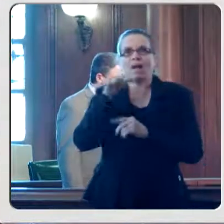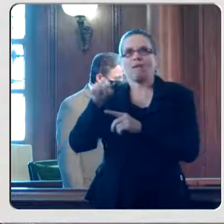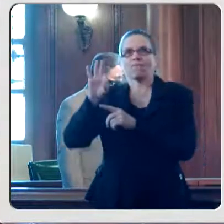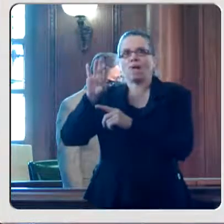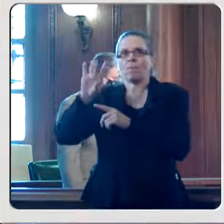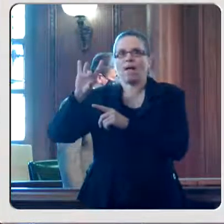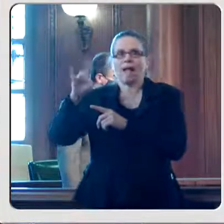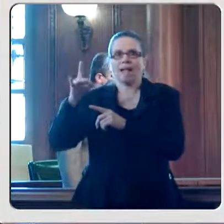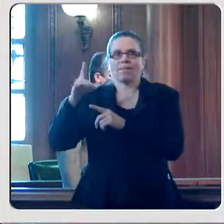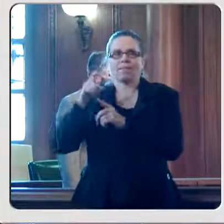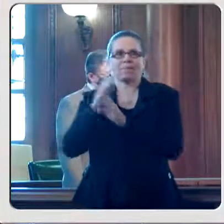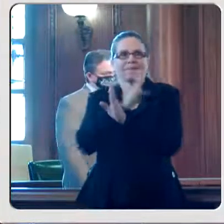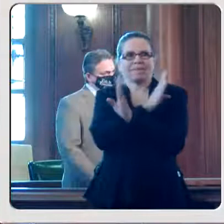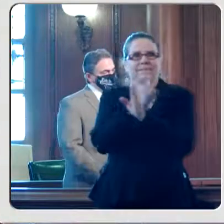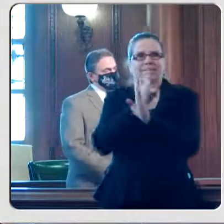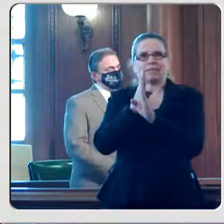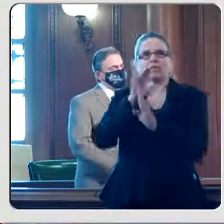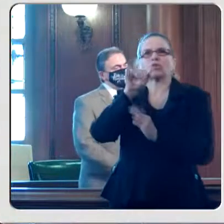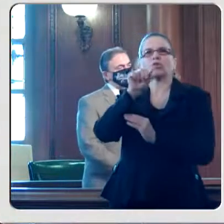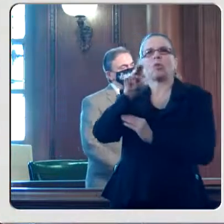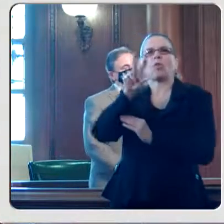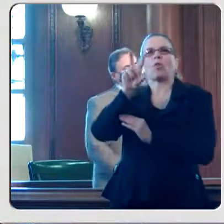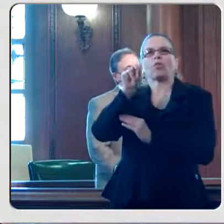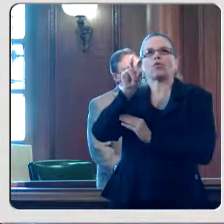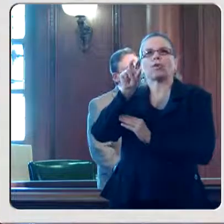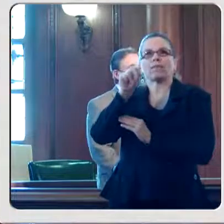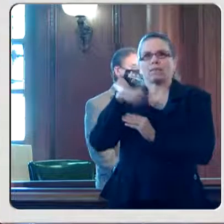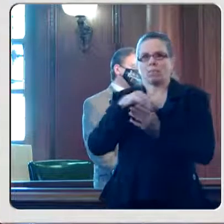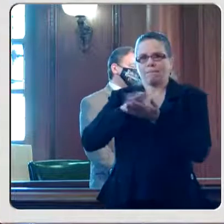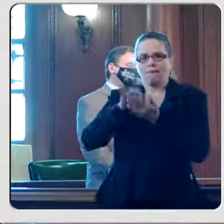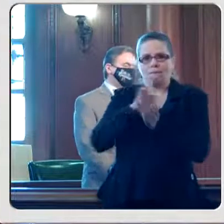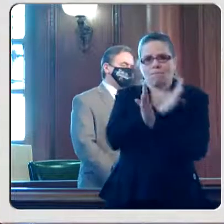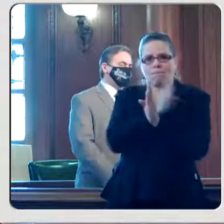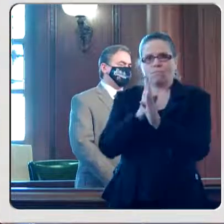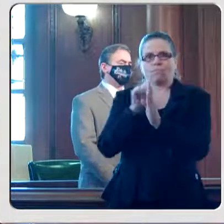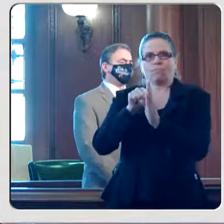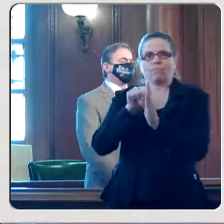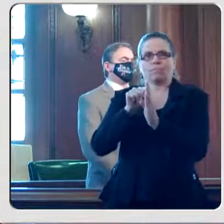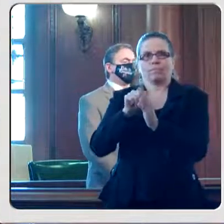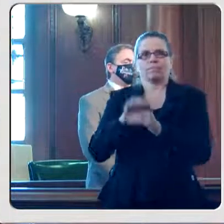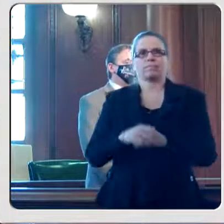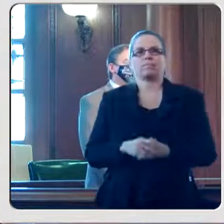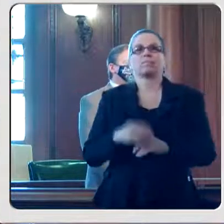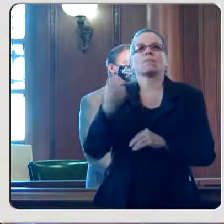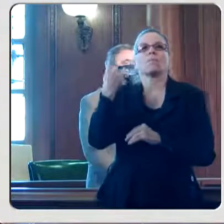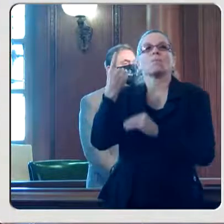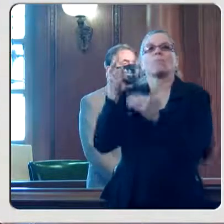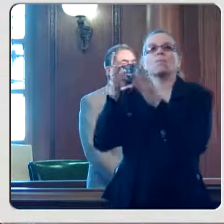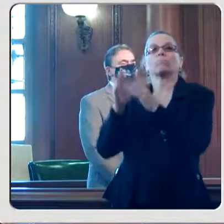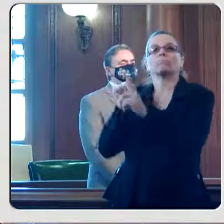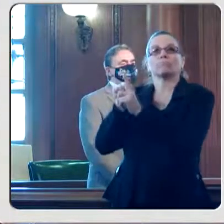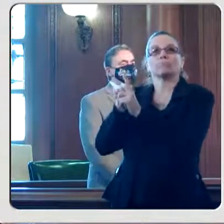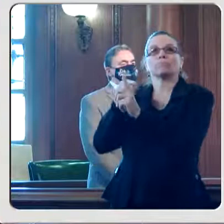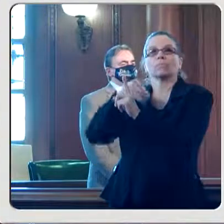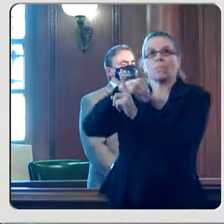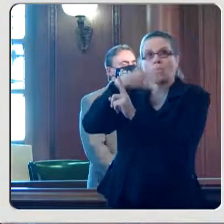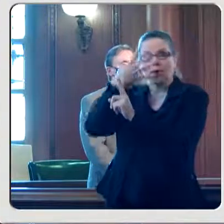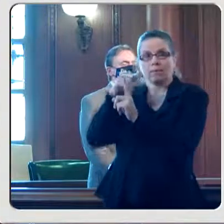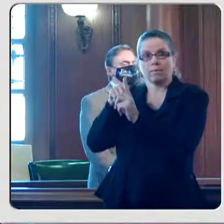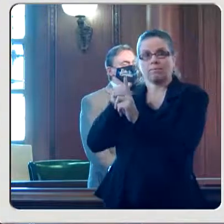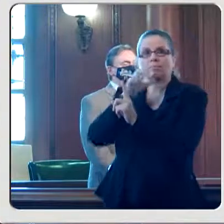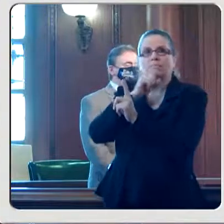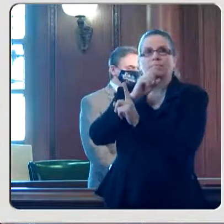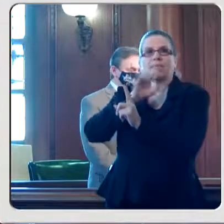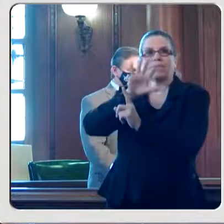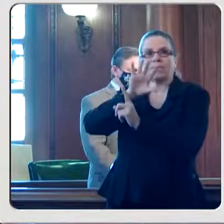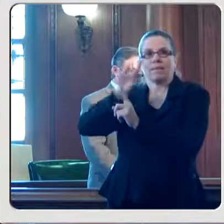until January 30th. There was a 58-year-old white male that we lost, a